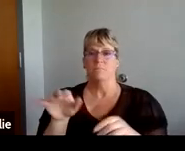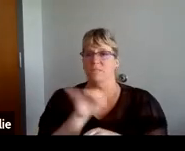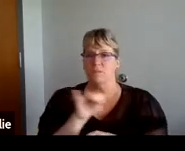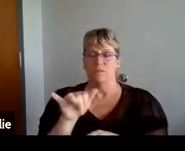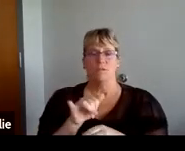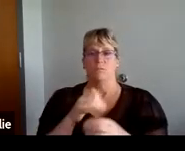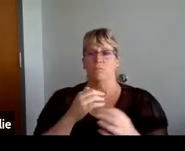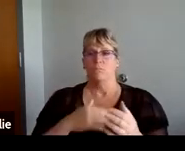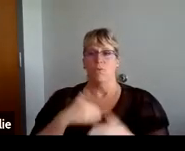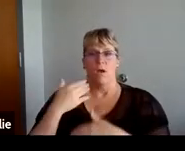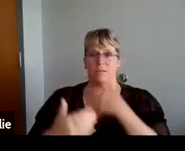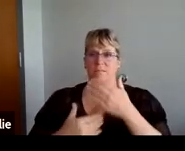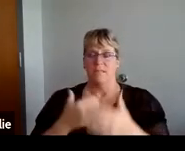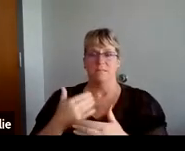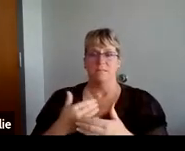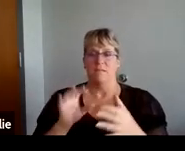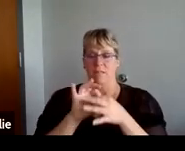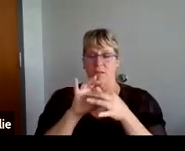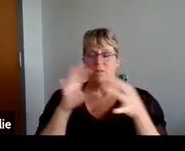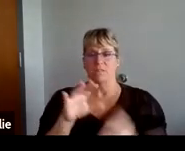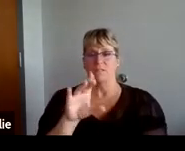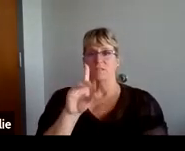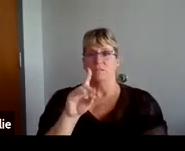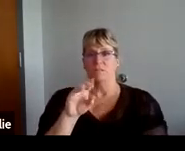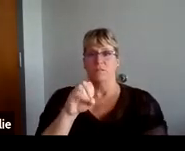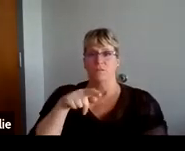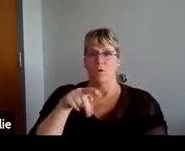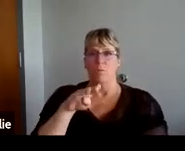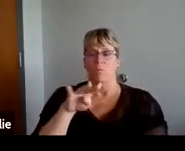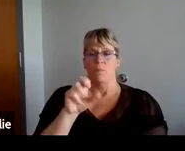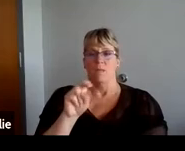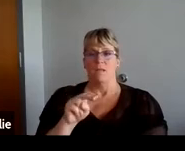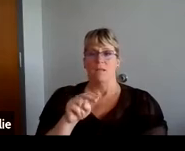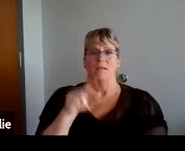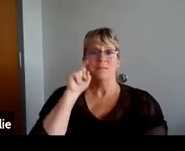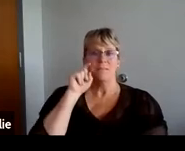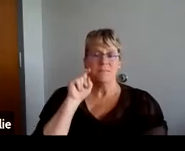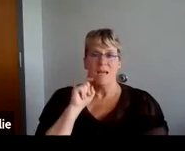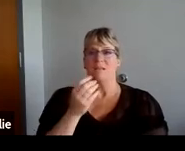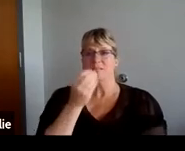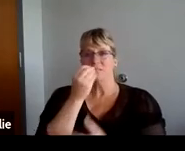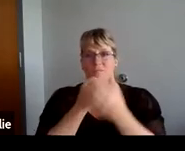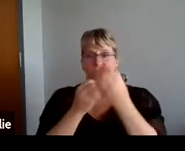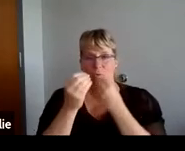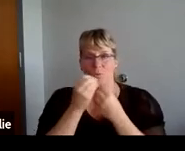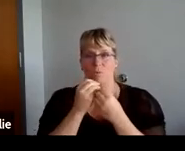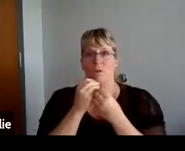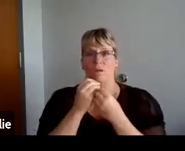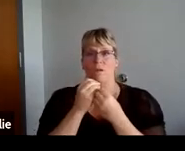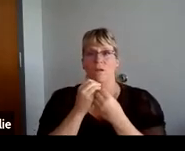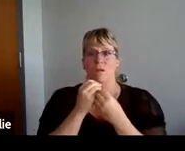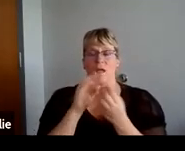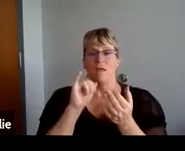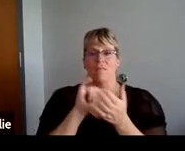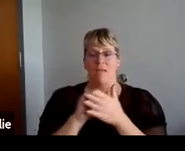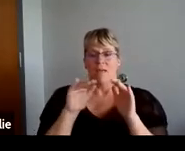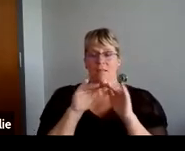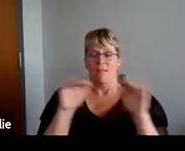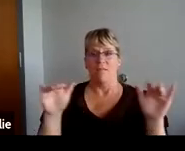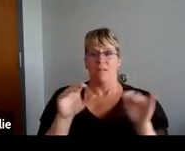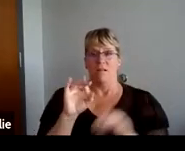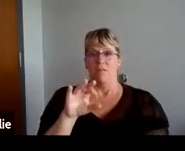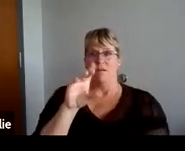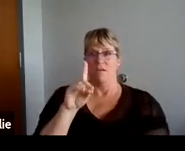that dopamine in varying levels. Sex, food, if you look at superimposed graphs, the opioid level or the